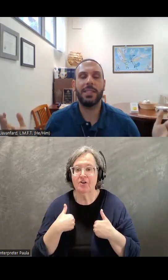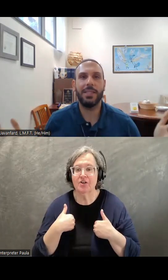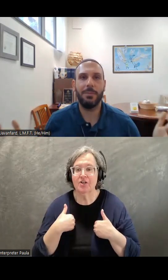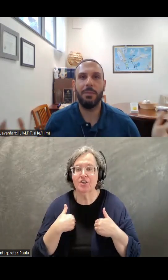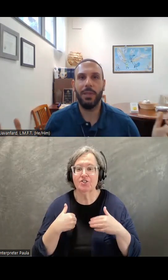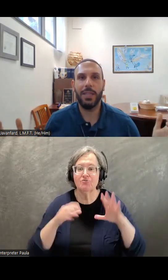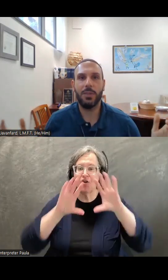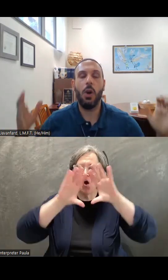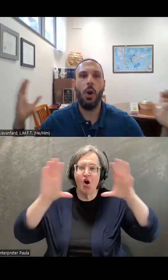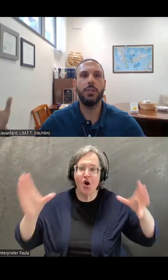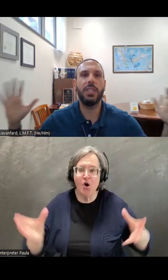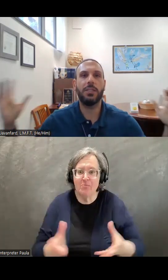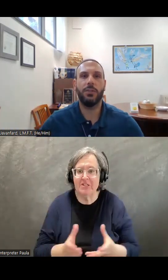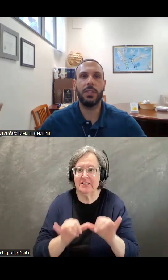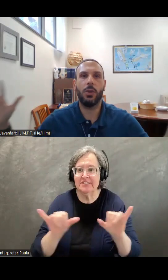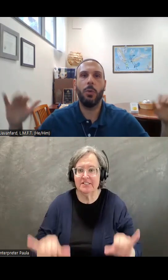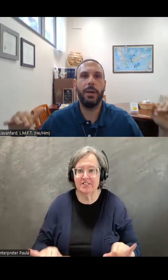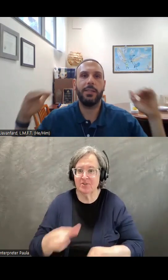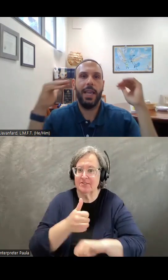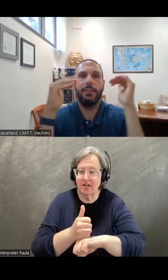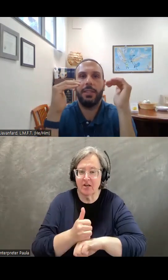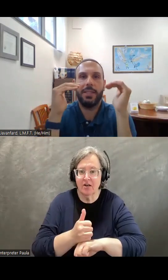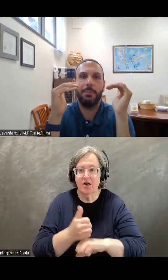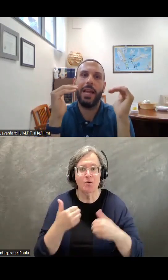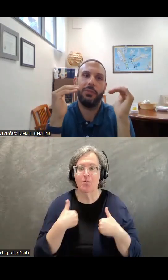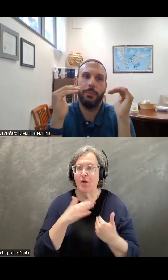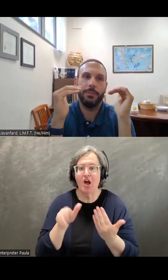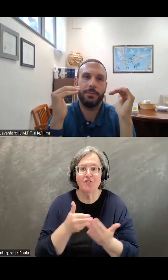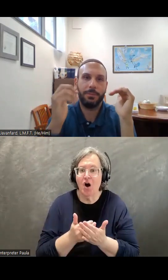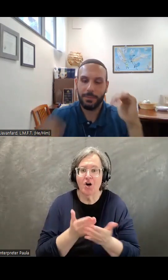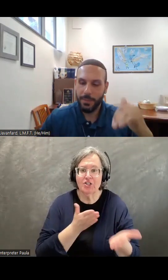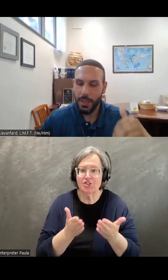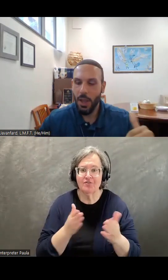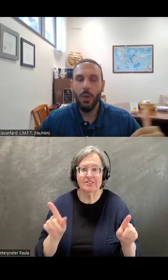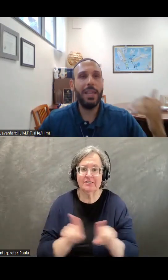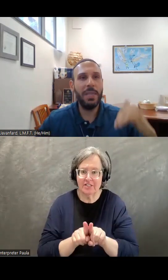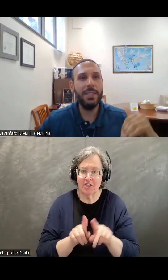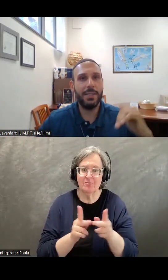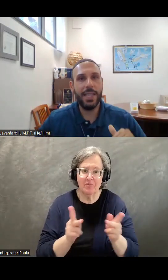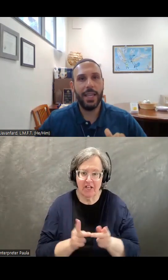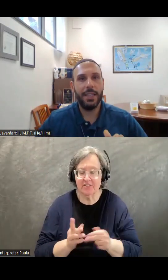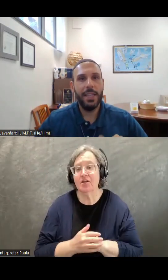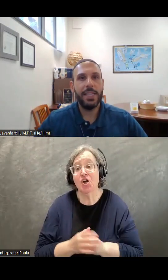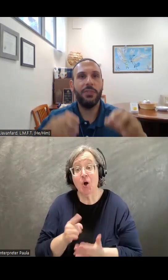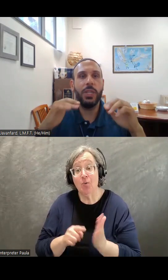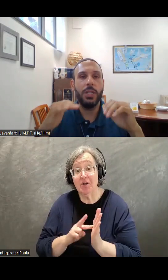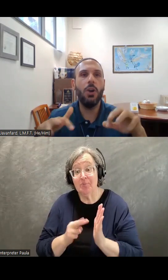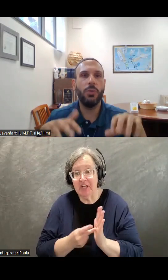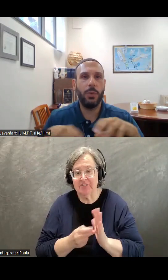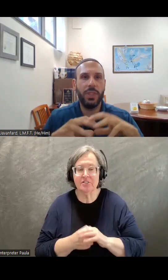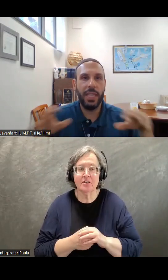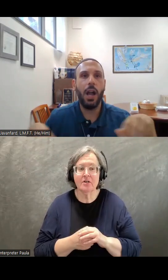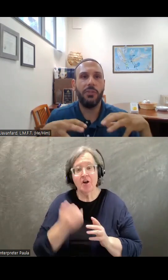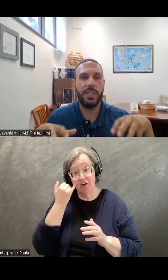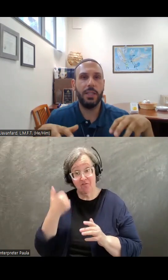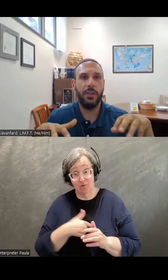encompassing system in place where all of these services are robustly held at the same platform. What that means to say is if we know